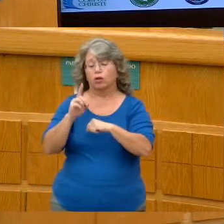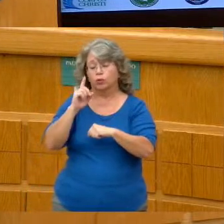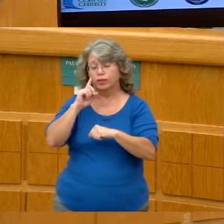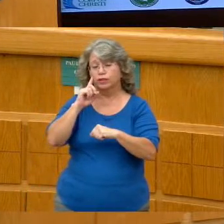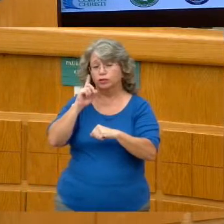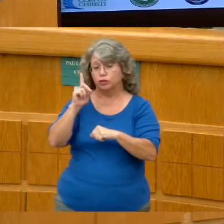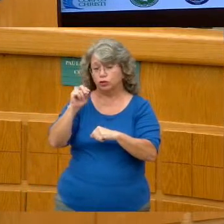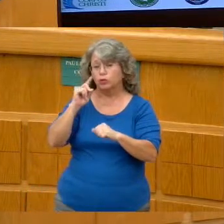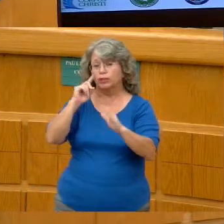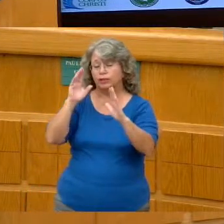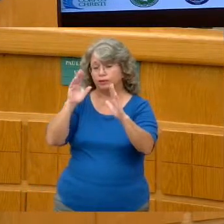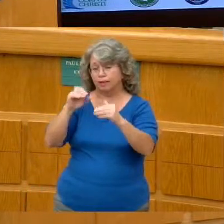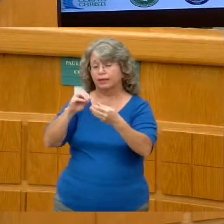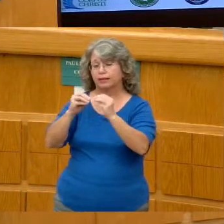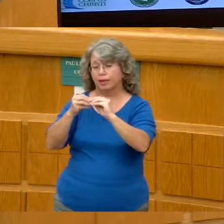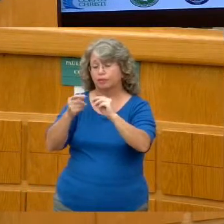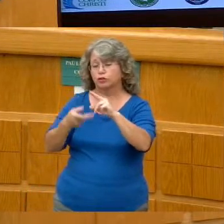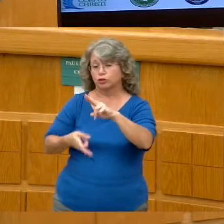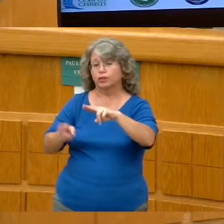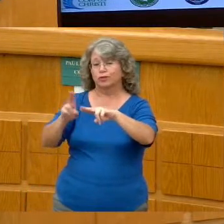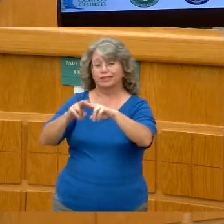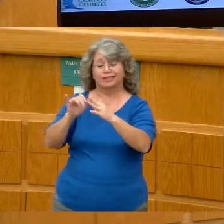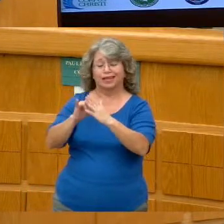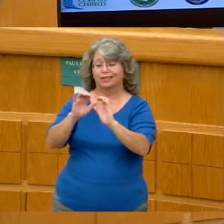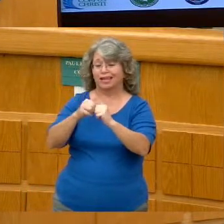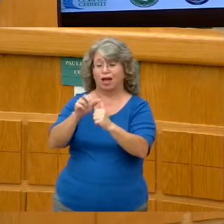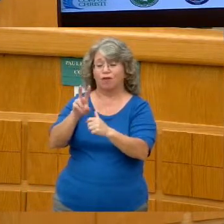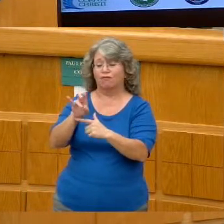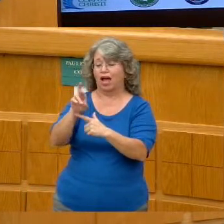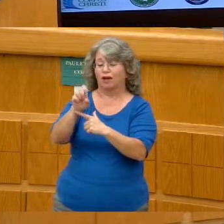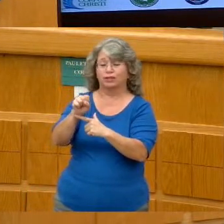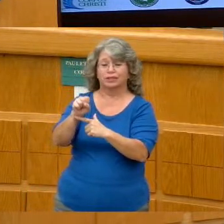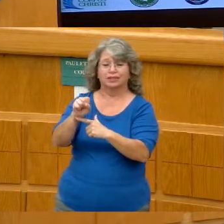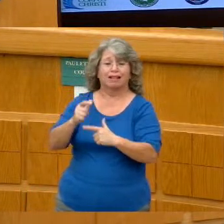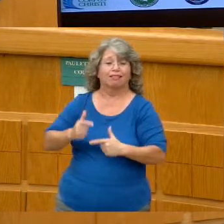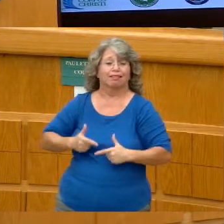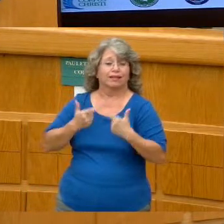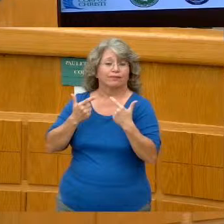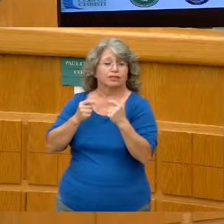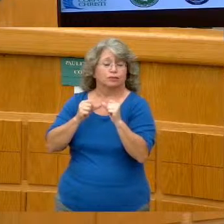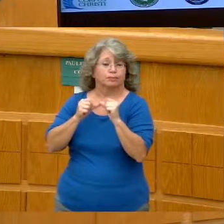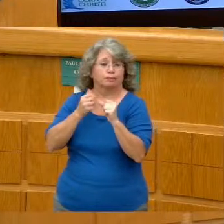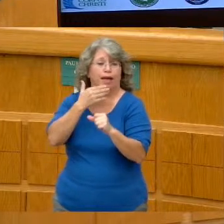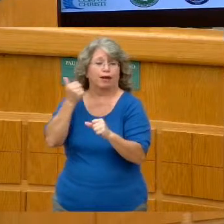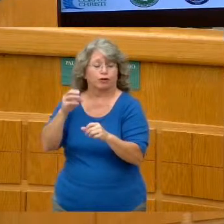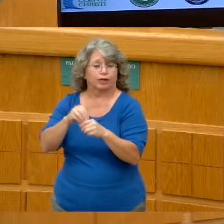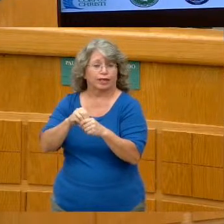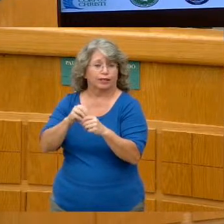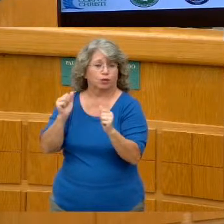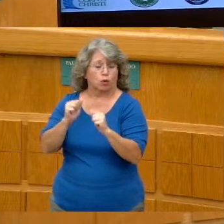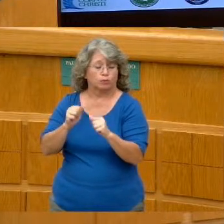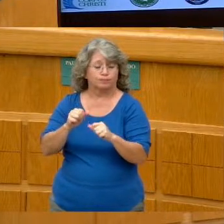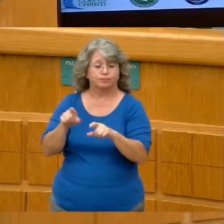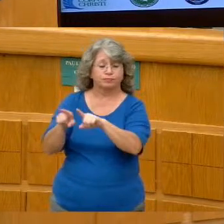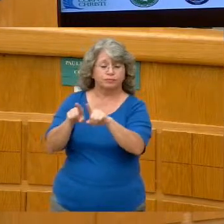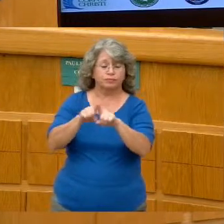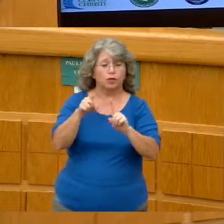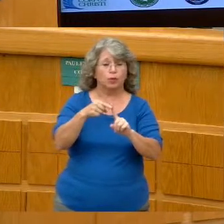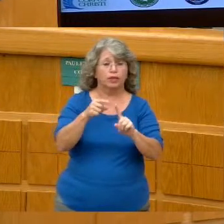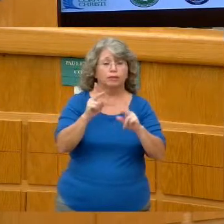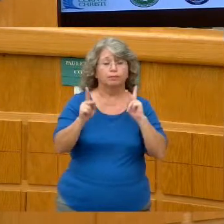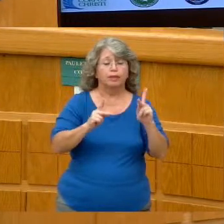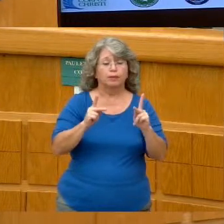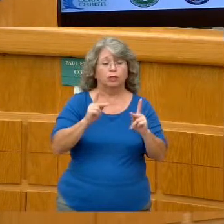because of that, because that's just the way the virus is. It lives better, but also because when people are sick, they're going to be inside their